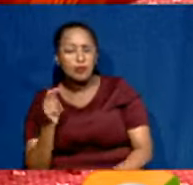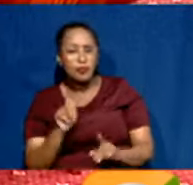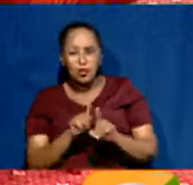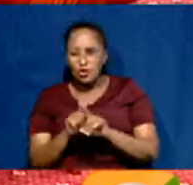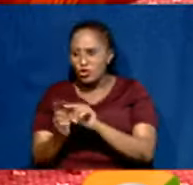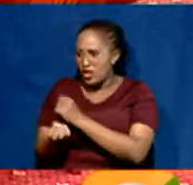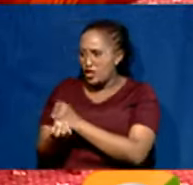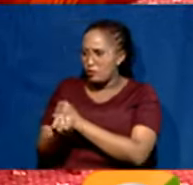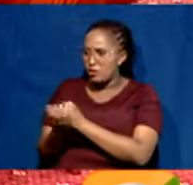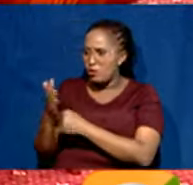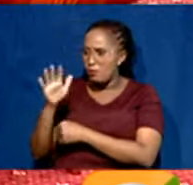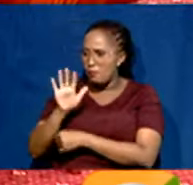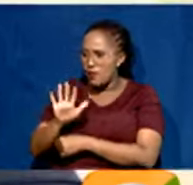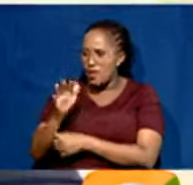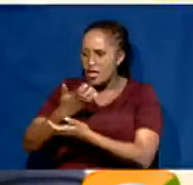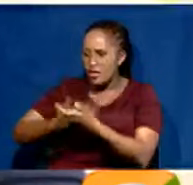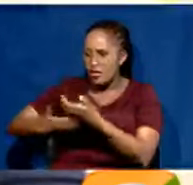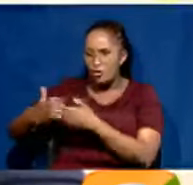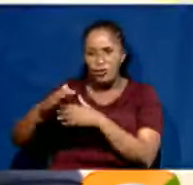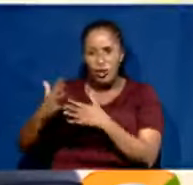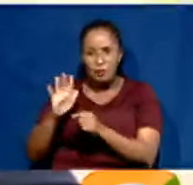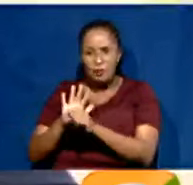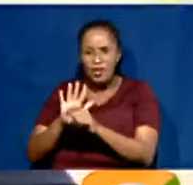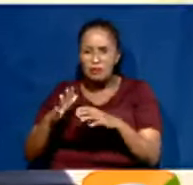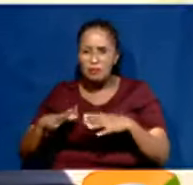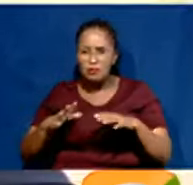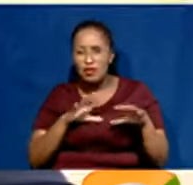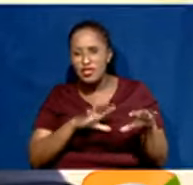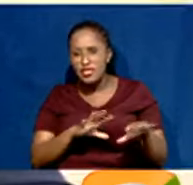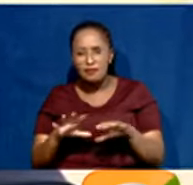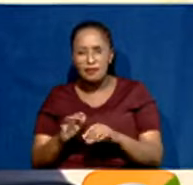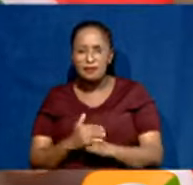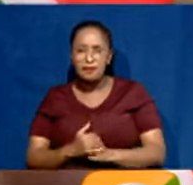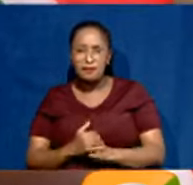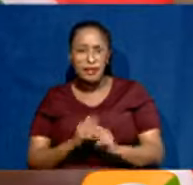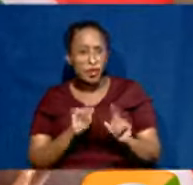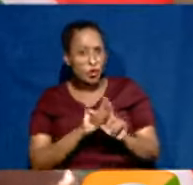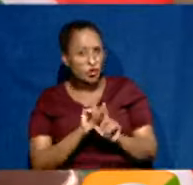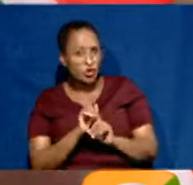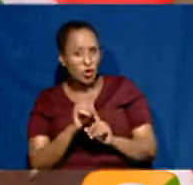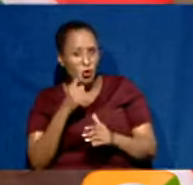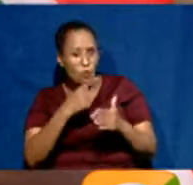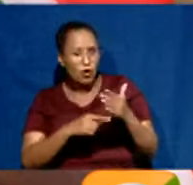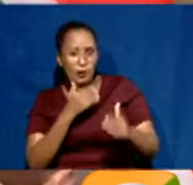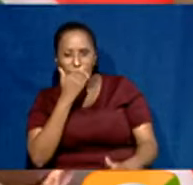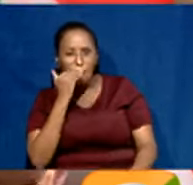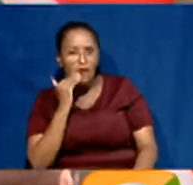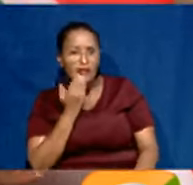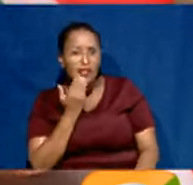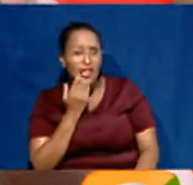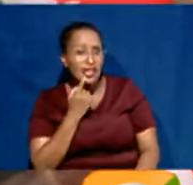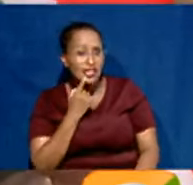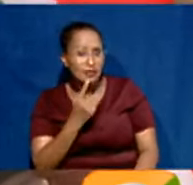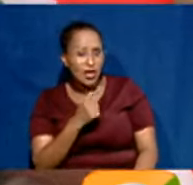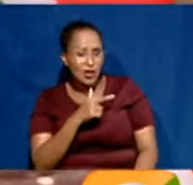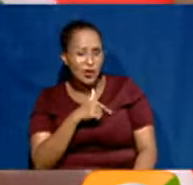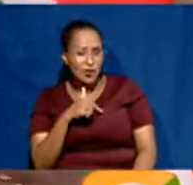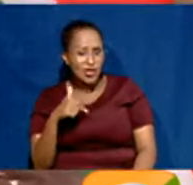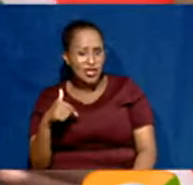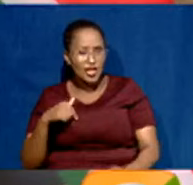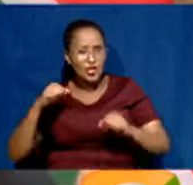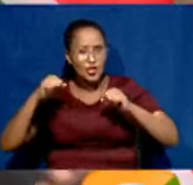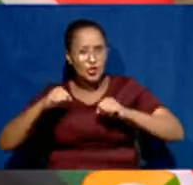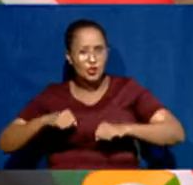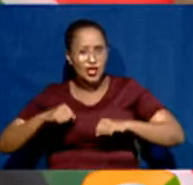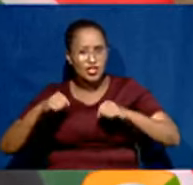uchumi kuimarika ni nini wakati ambapo Wakenya wengi wanalipia gharama ya maisha? And you see, what Musalia is saying is for us to be